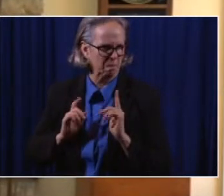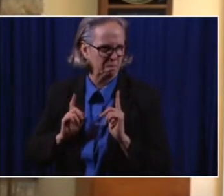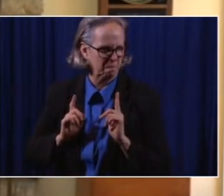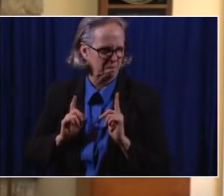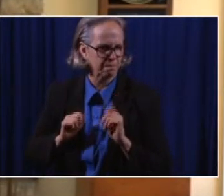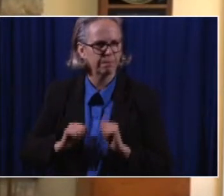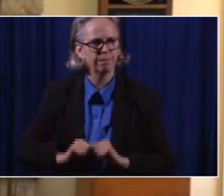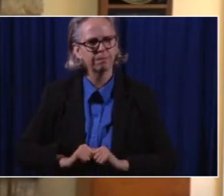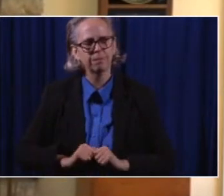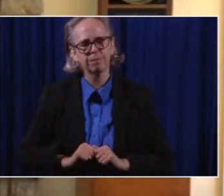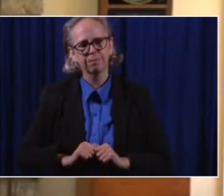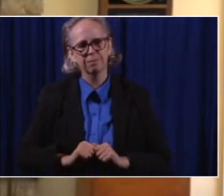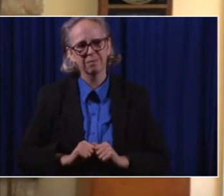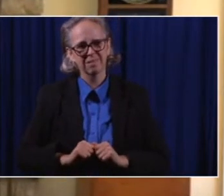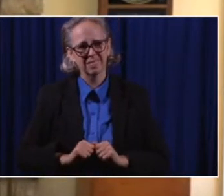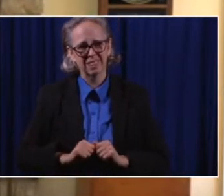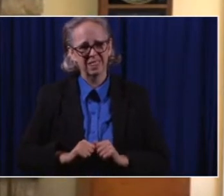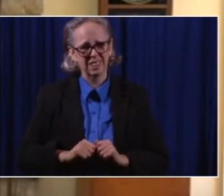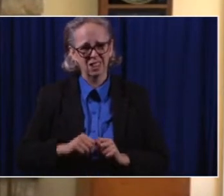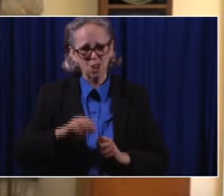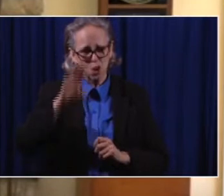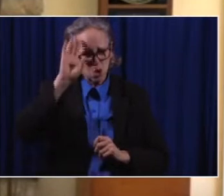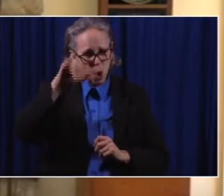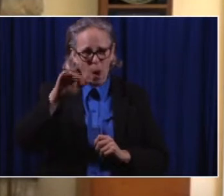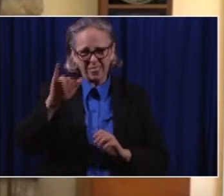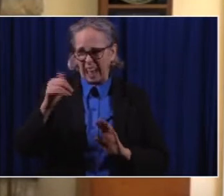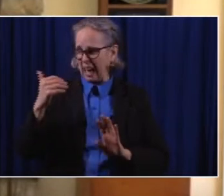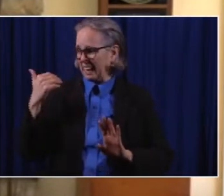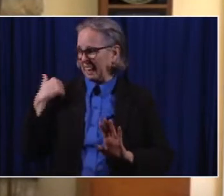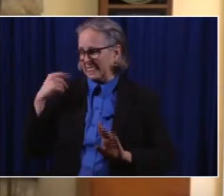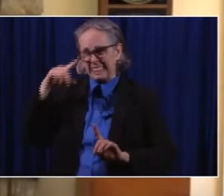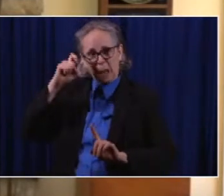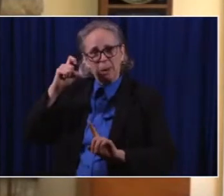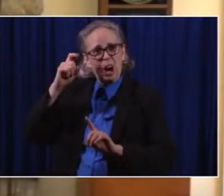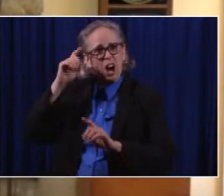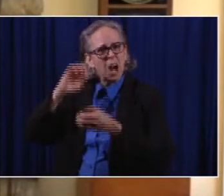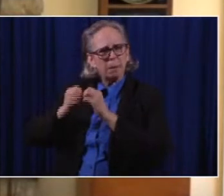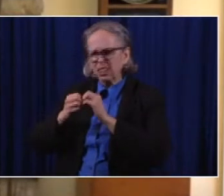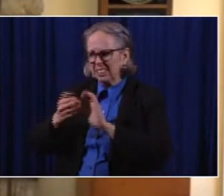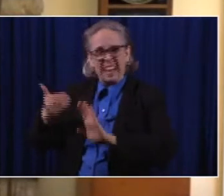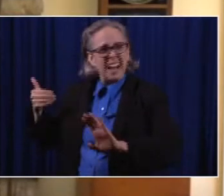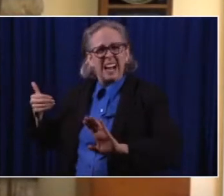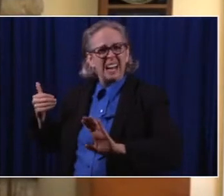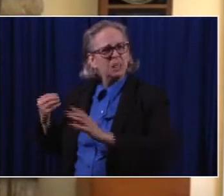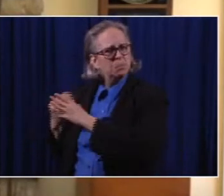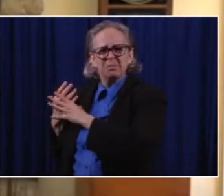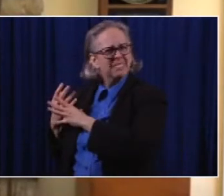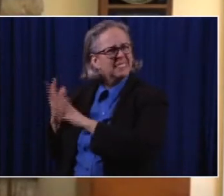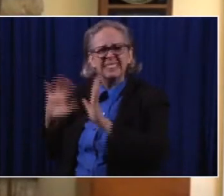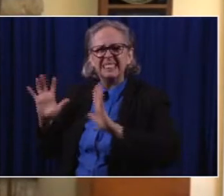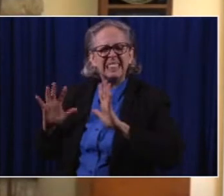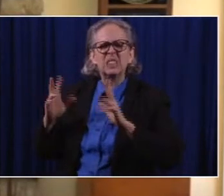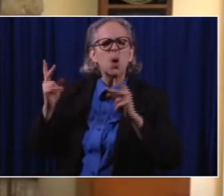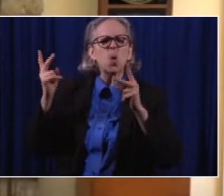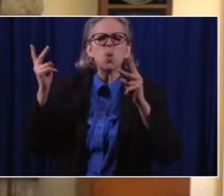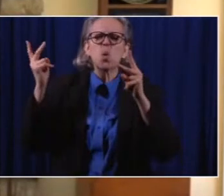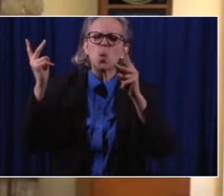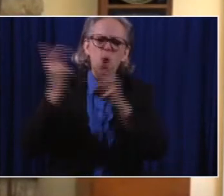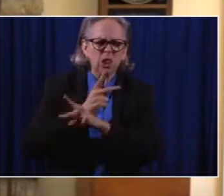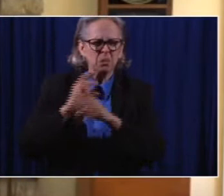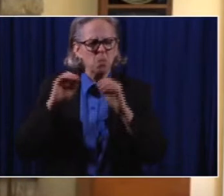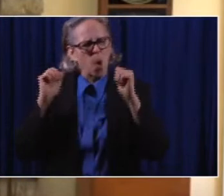in the summer. Ohio faces a much bigger challenge today. And I think that it's time now for people to